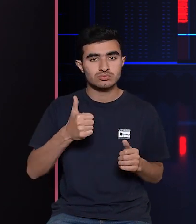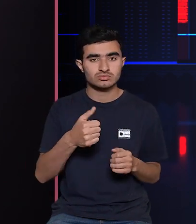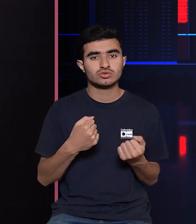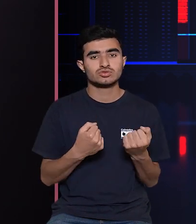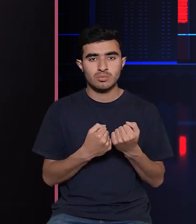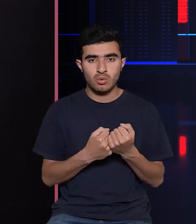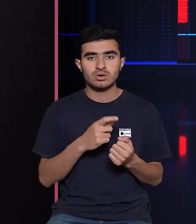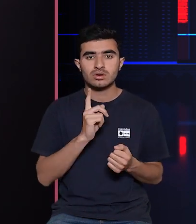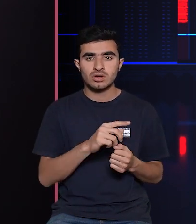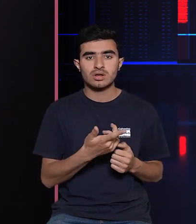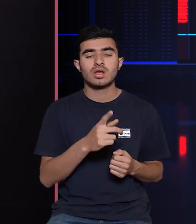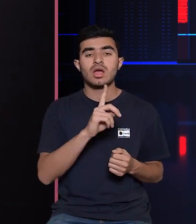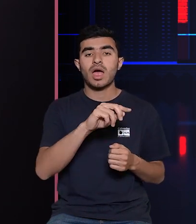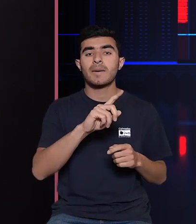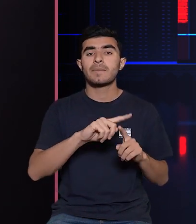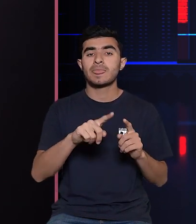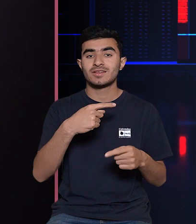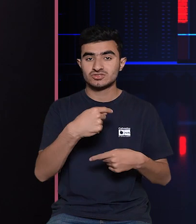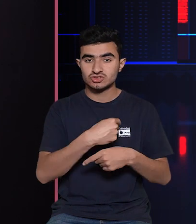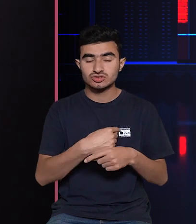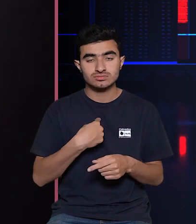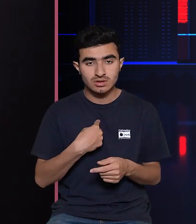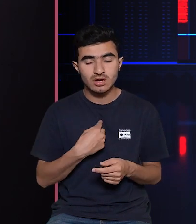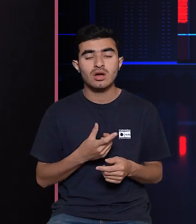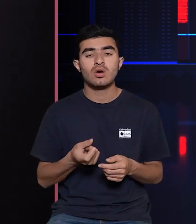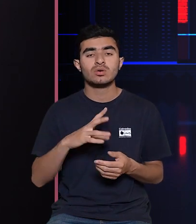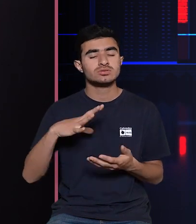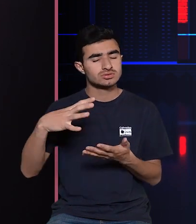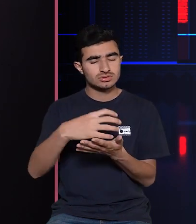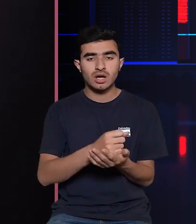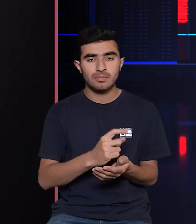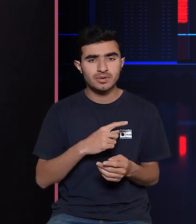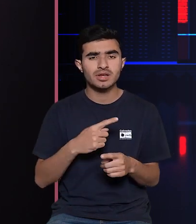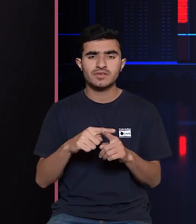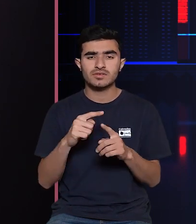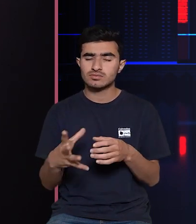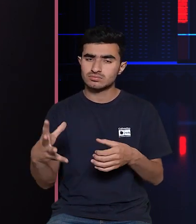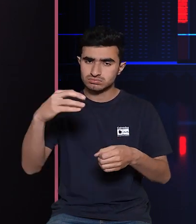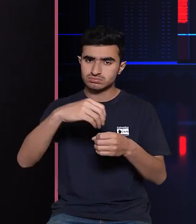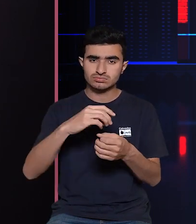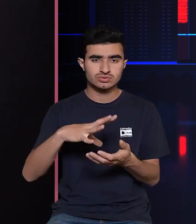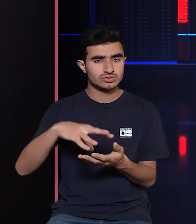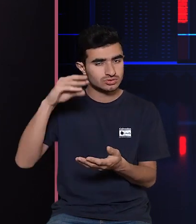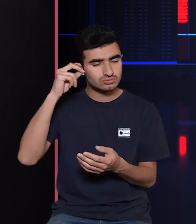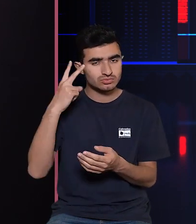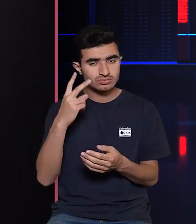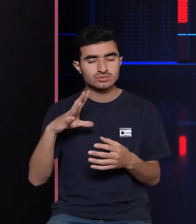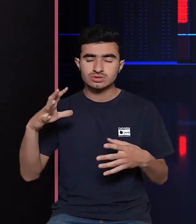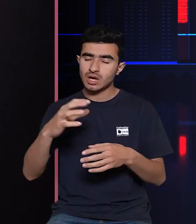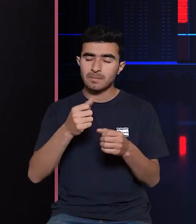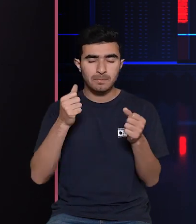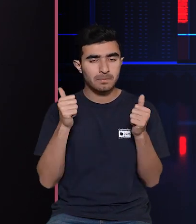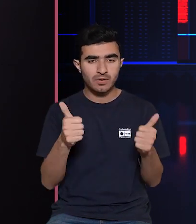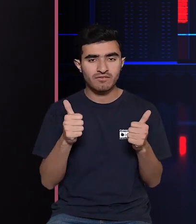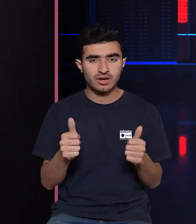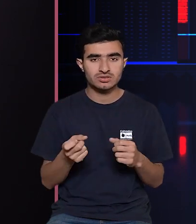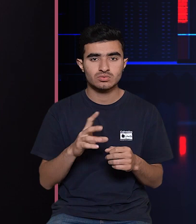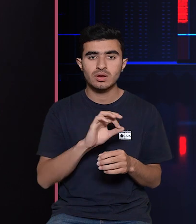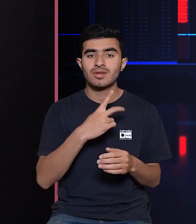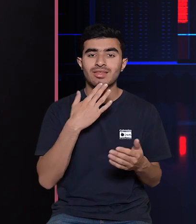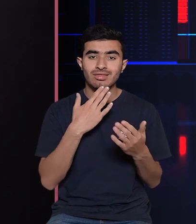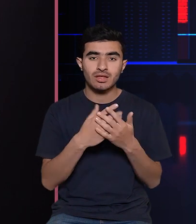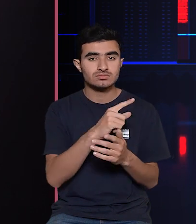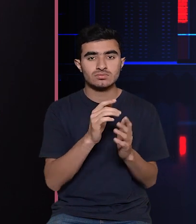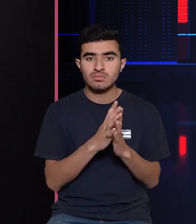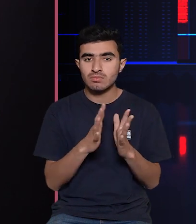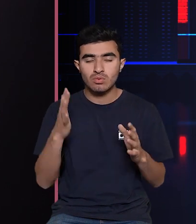great and immense support. They're scolding me, they're teaching me, everything about it has been perfect,